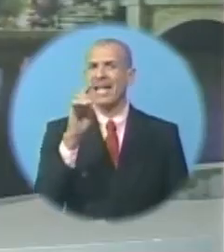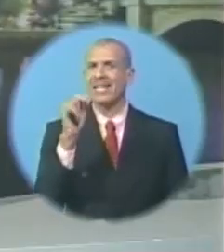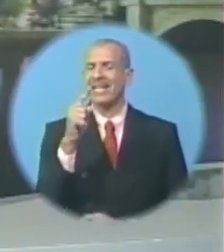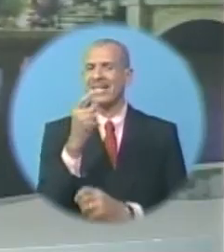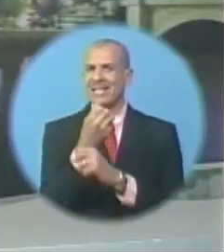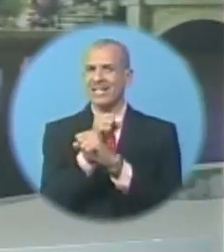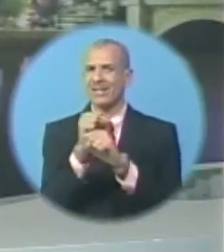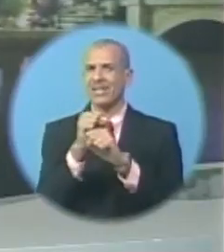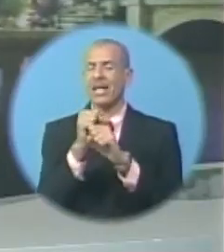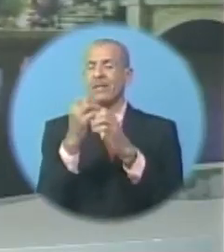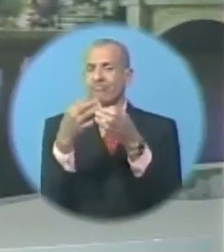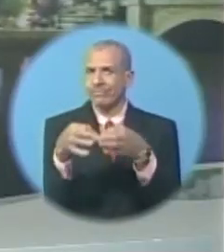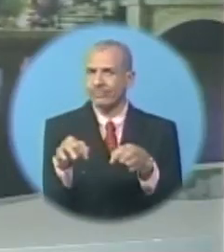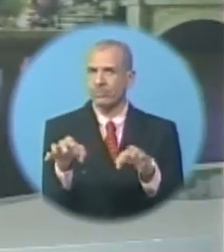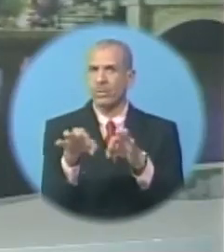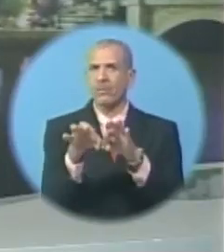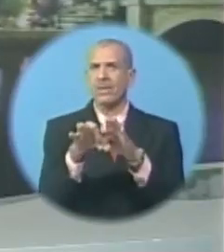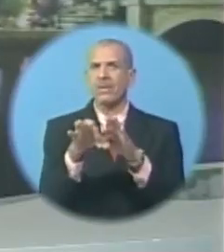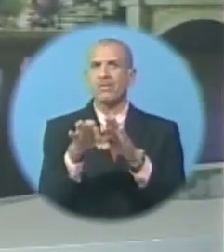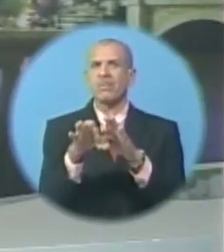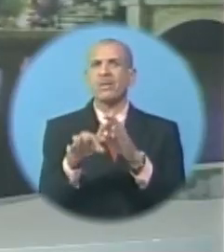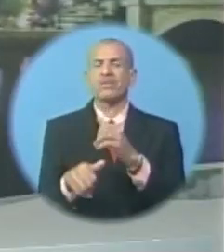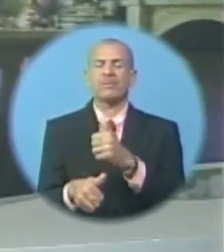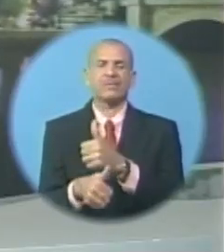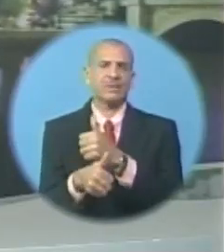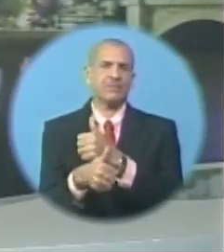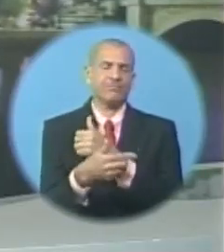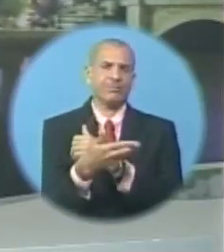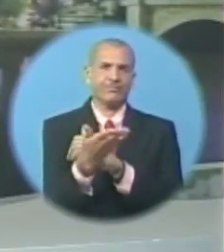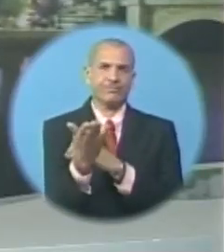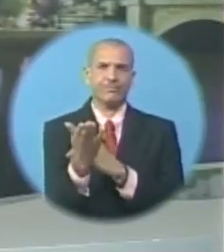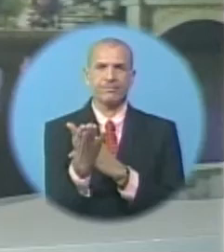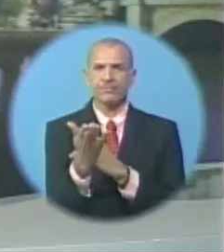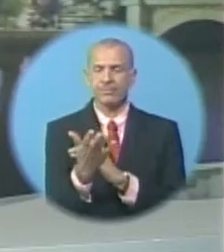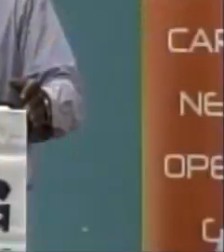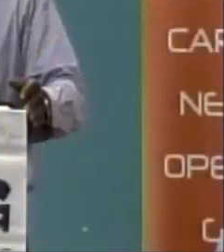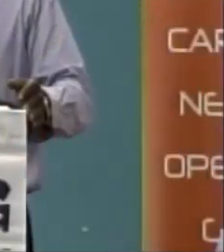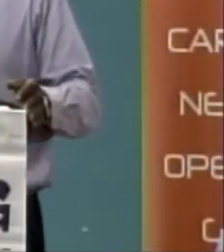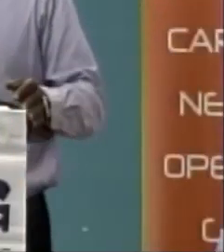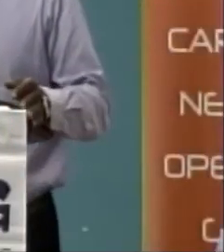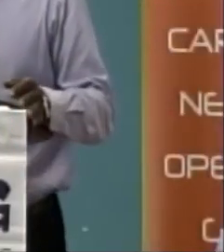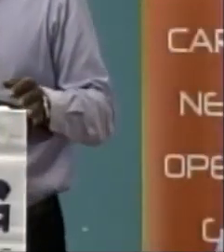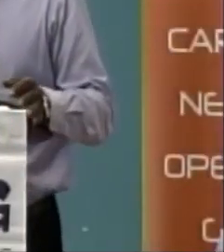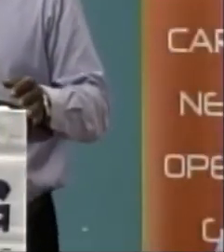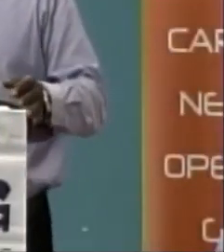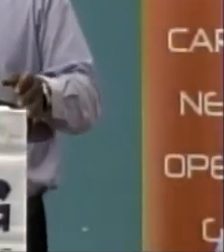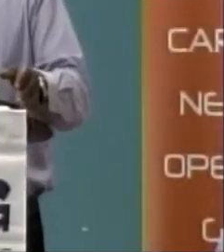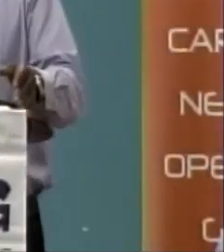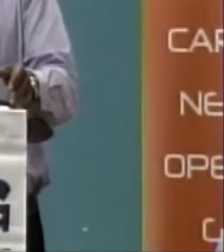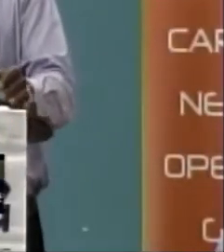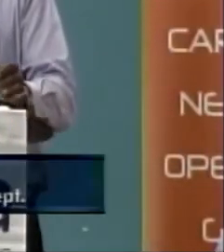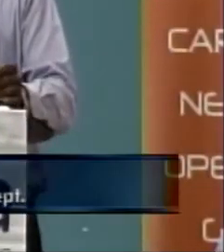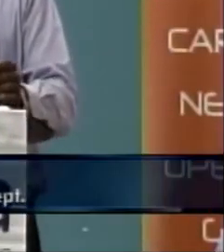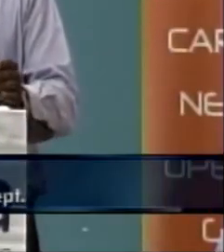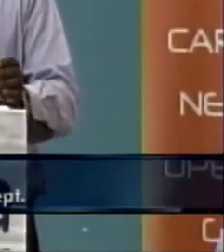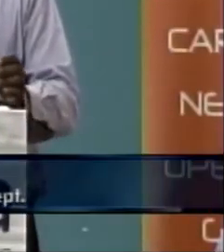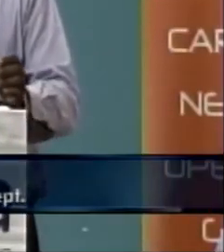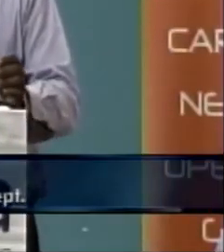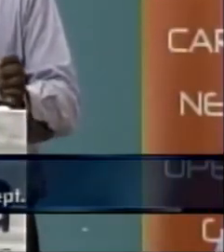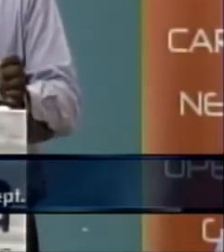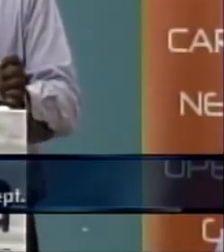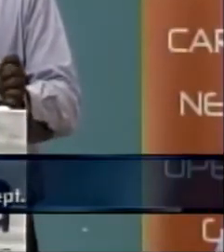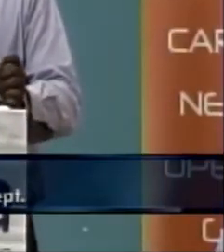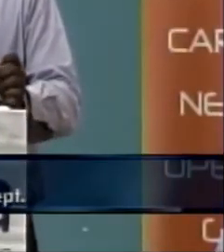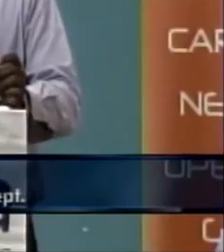are essential given the threats posed. Of course, being a government entity, dealing with